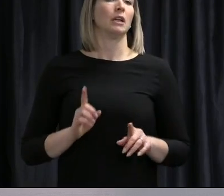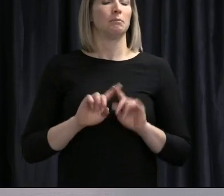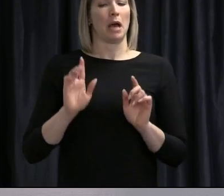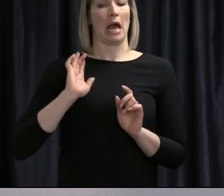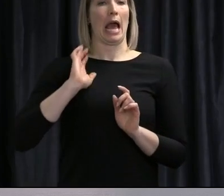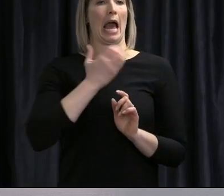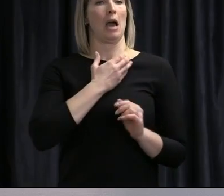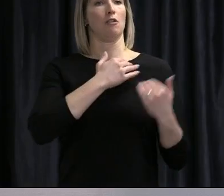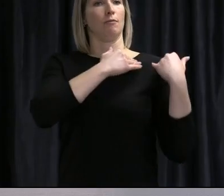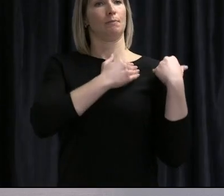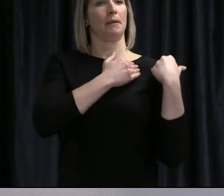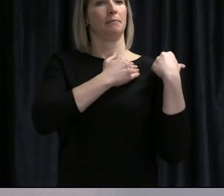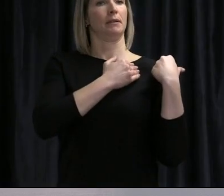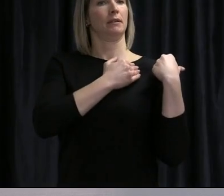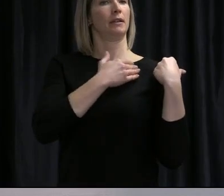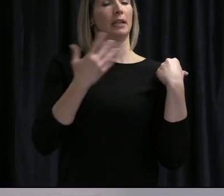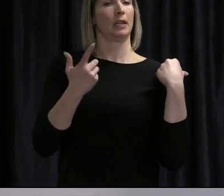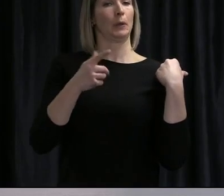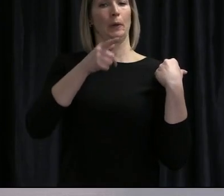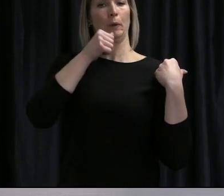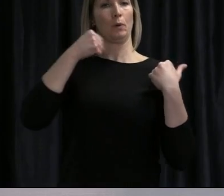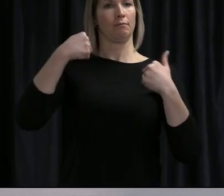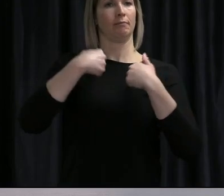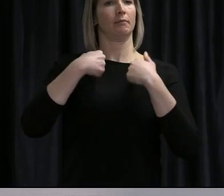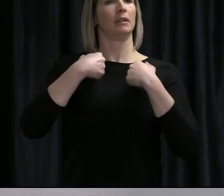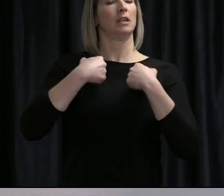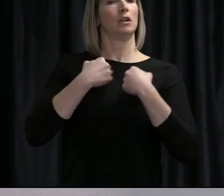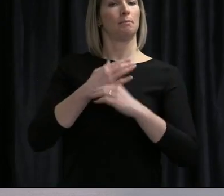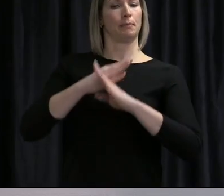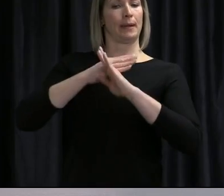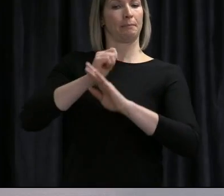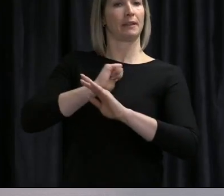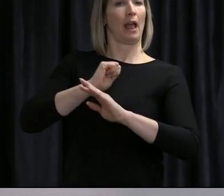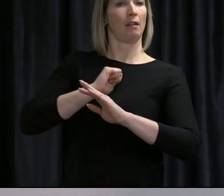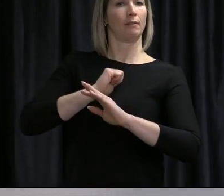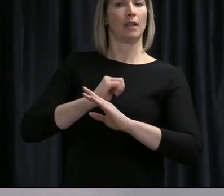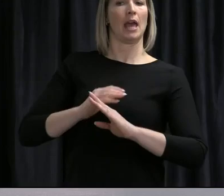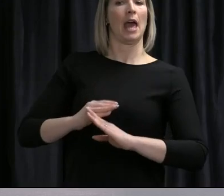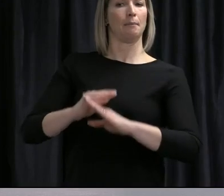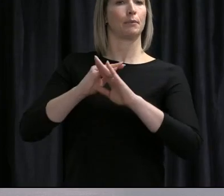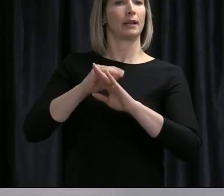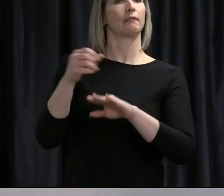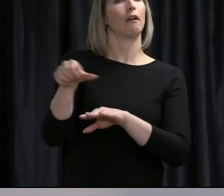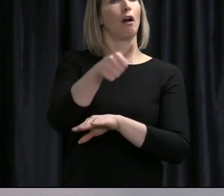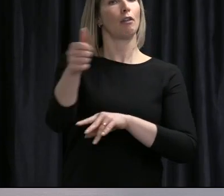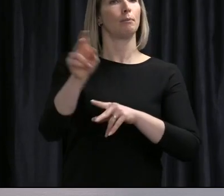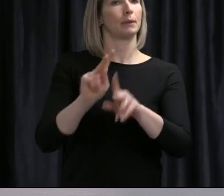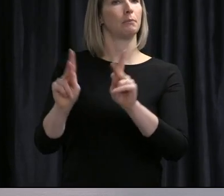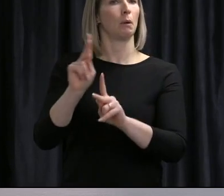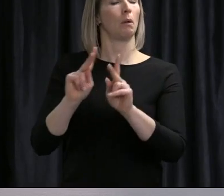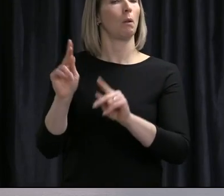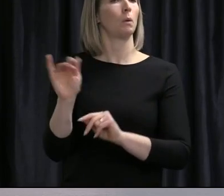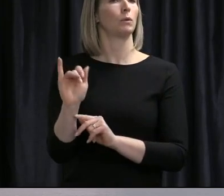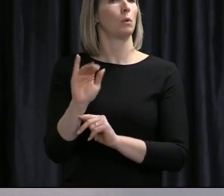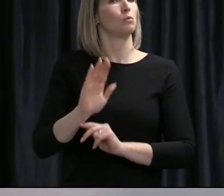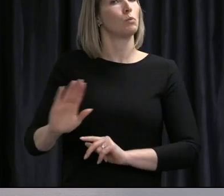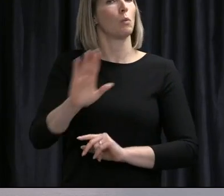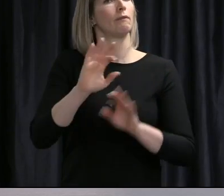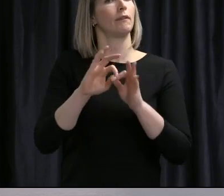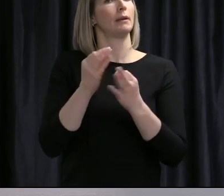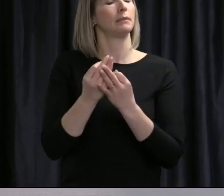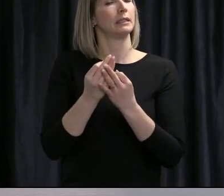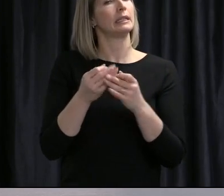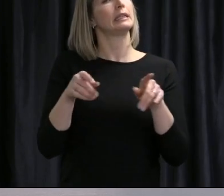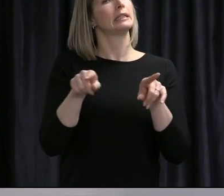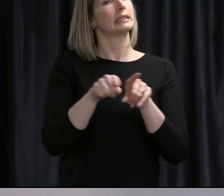that we protect ourselves and others, and so therefore you make what would be informed decisions with the information that Dr. Fitzgerald and others